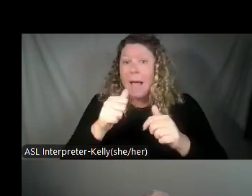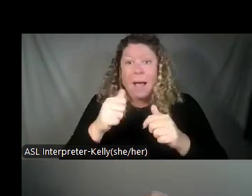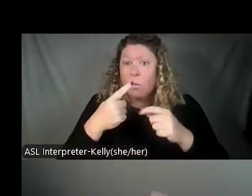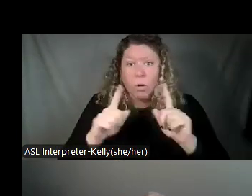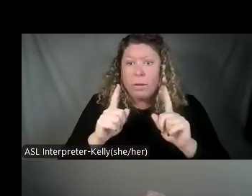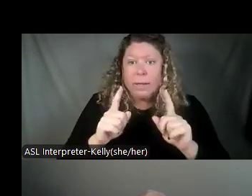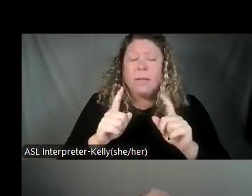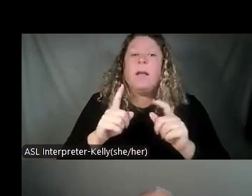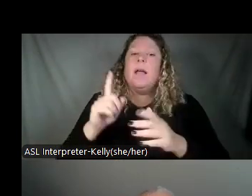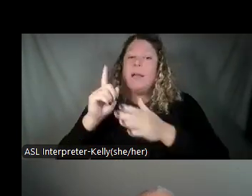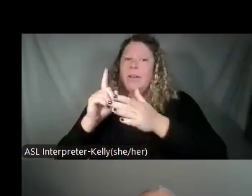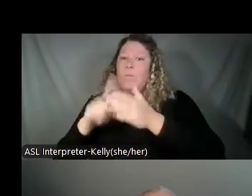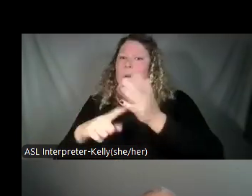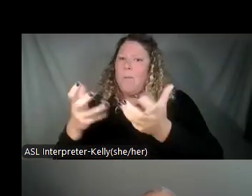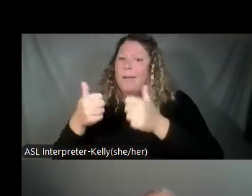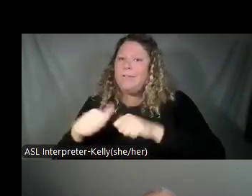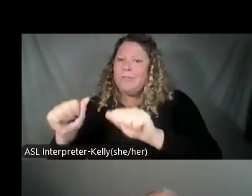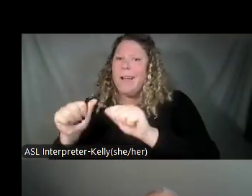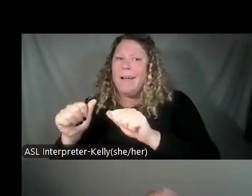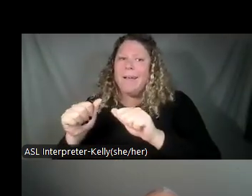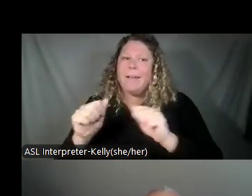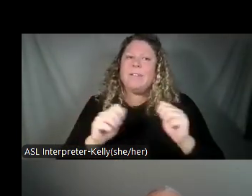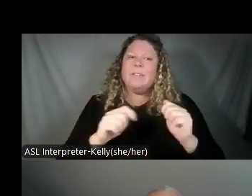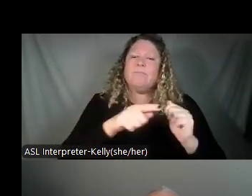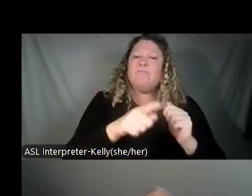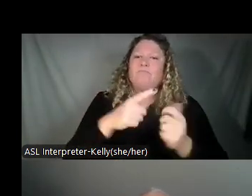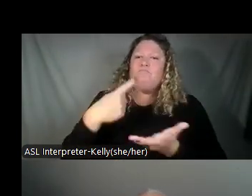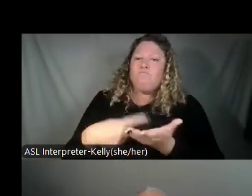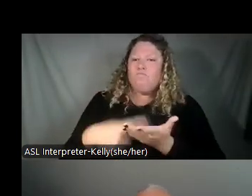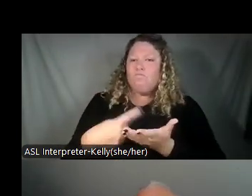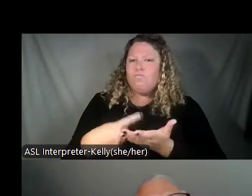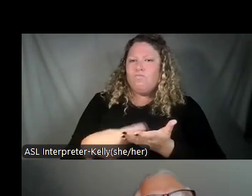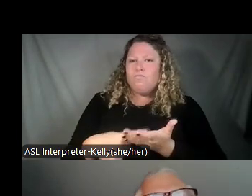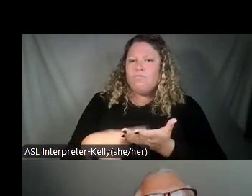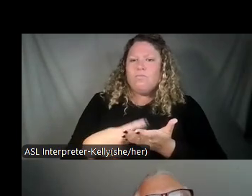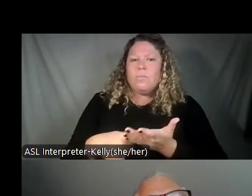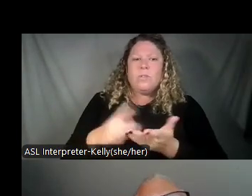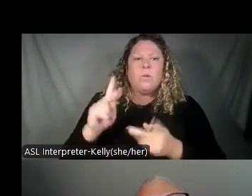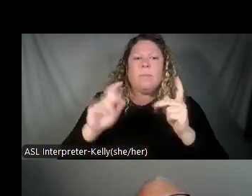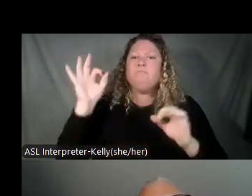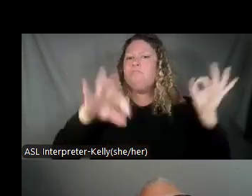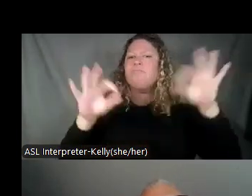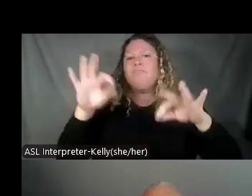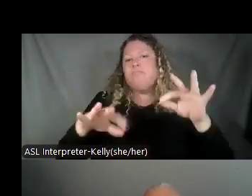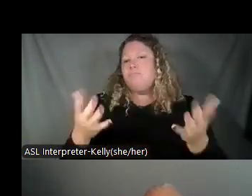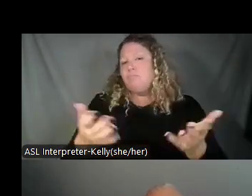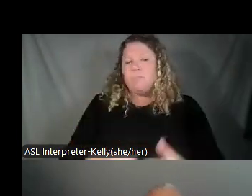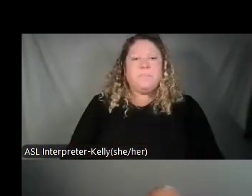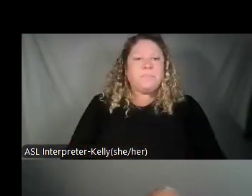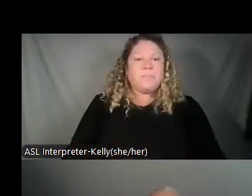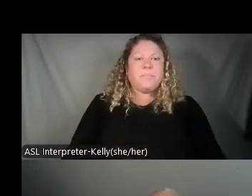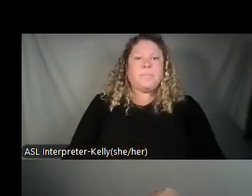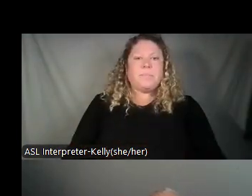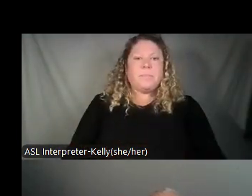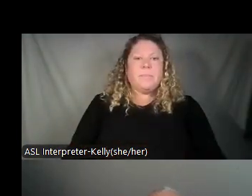So this becomes a discussion type of format for people to be able to share knowledge. Now, some of